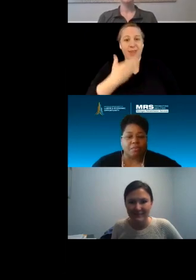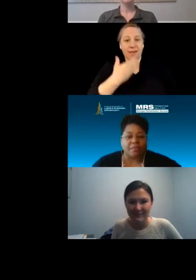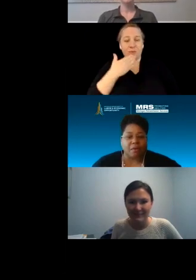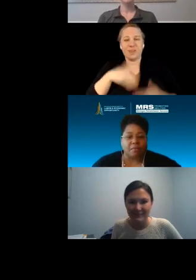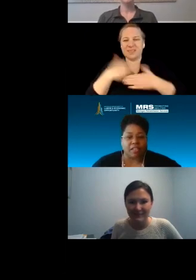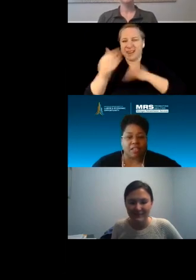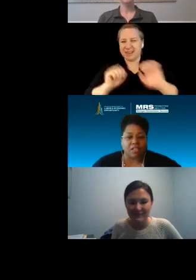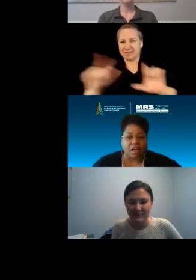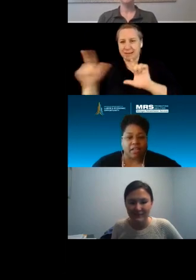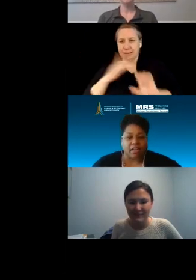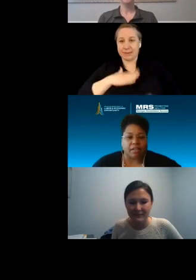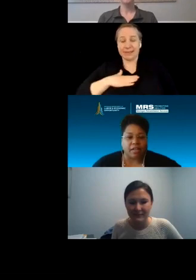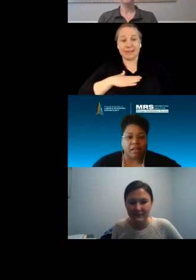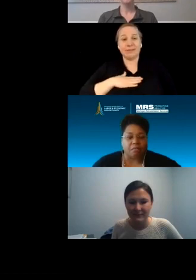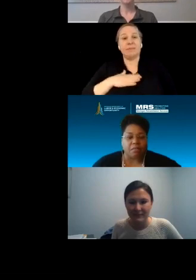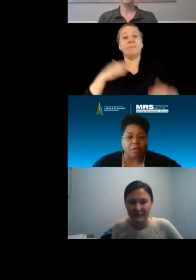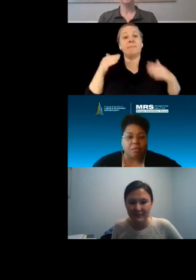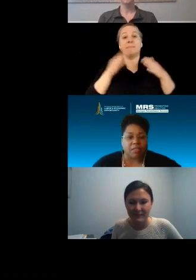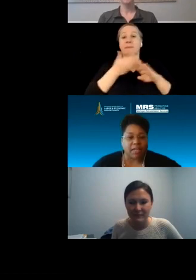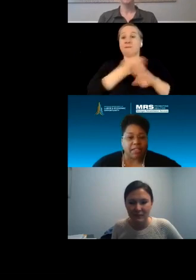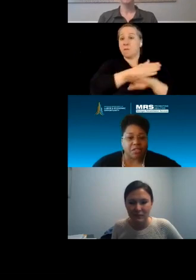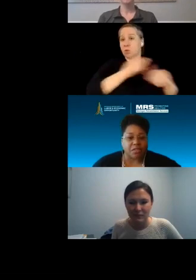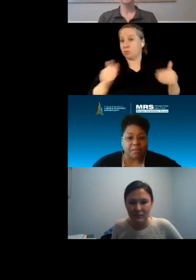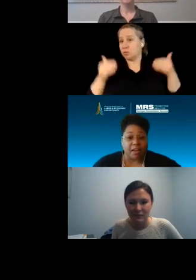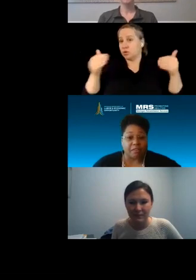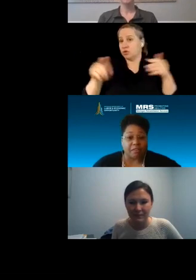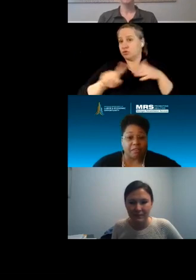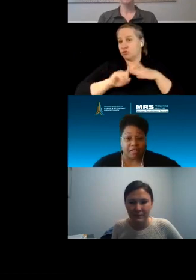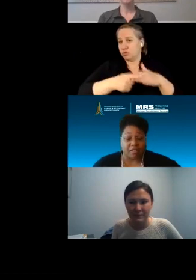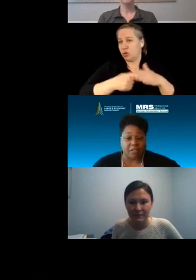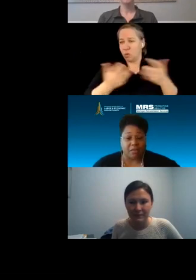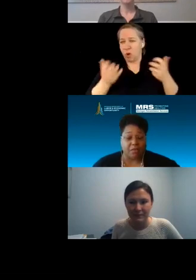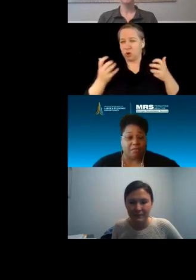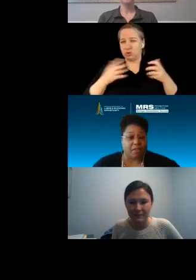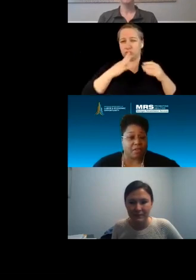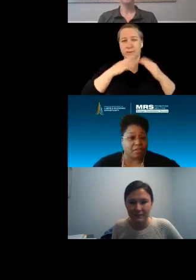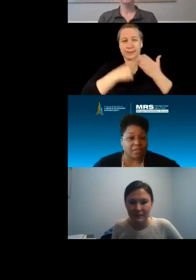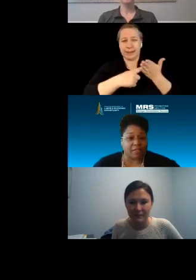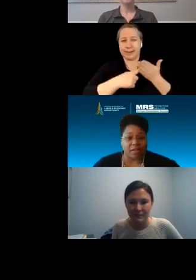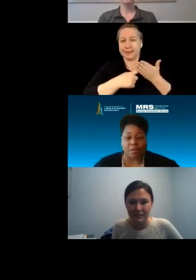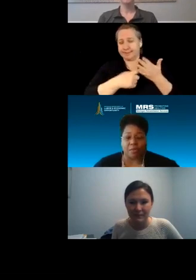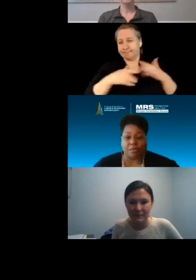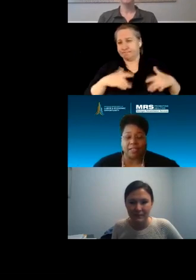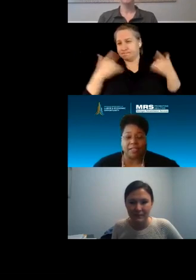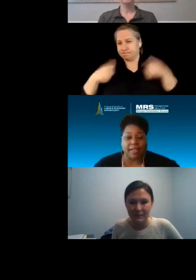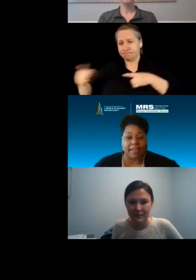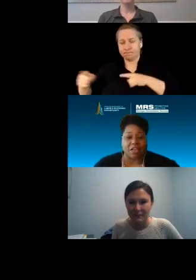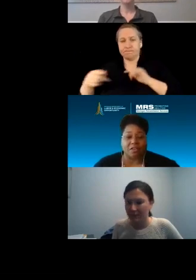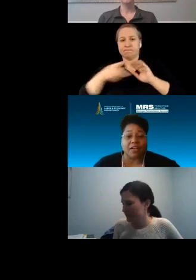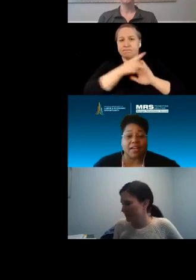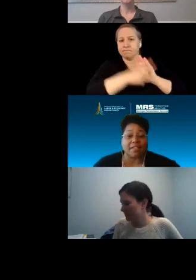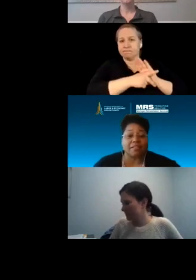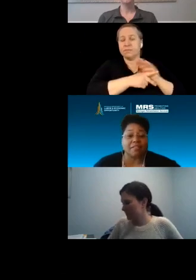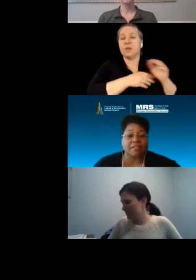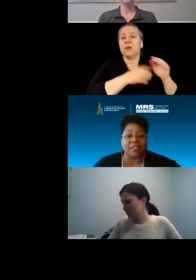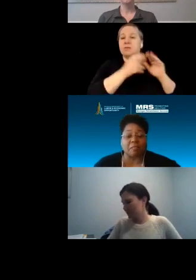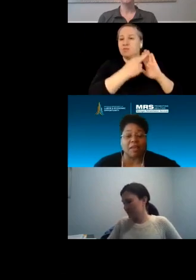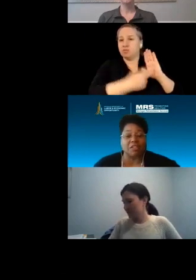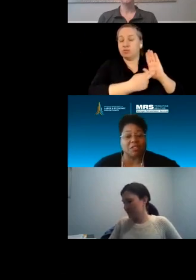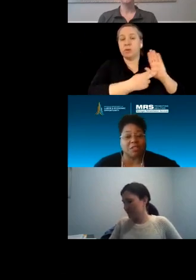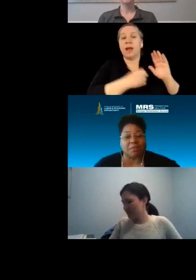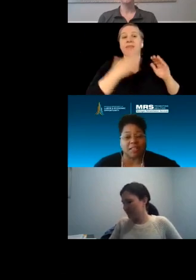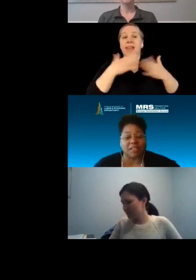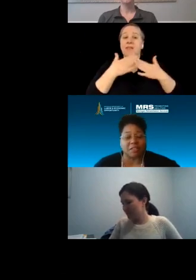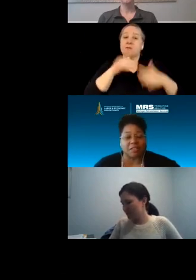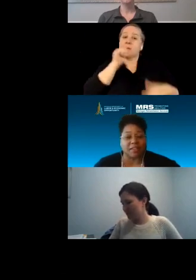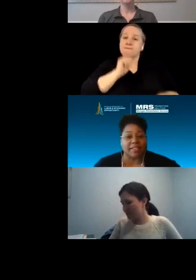So before we get started, I would like to do some housekeeping. So first, we want to say thank you for exercising